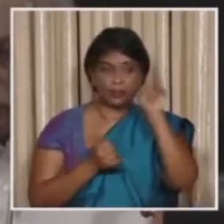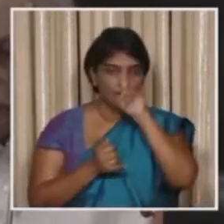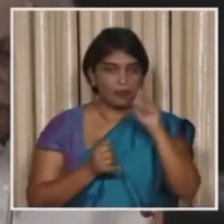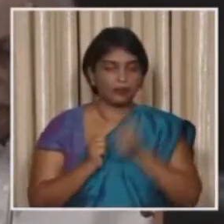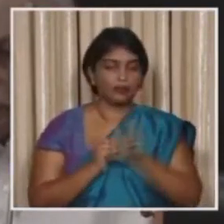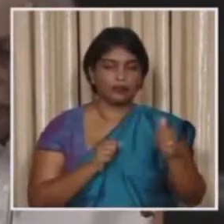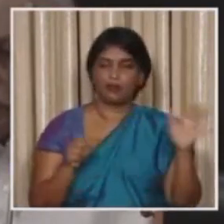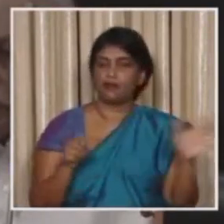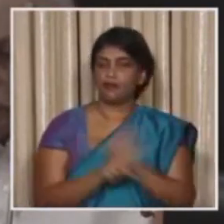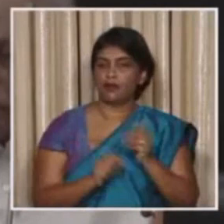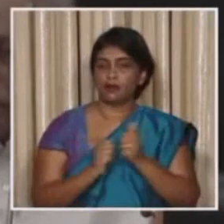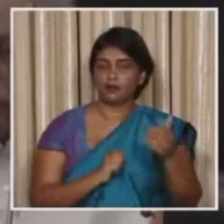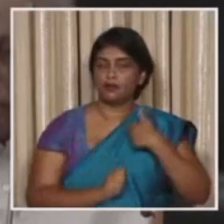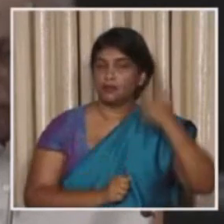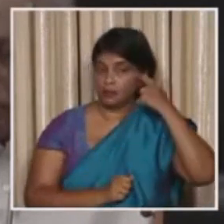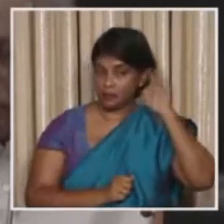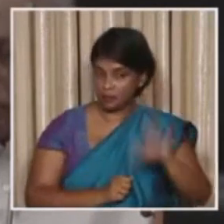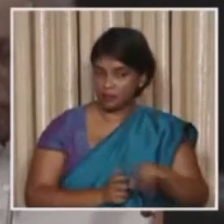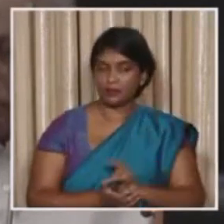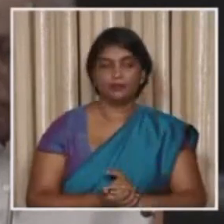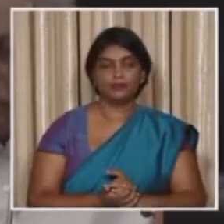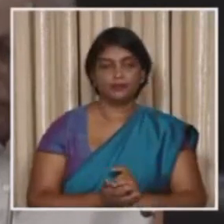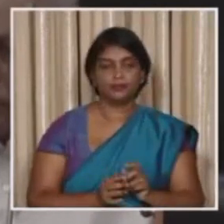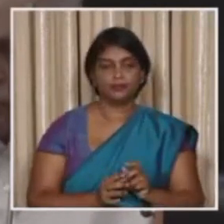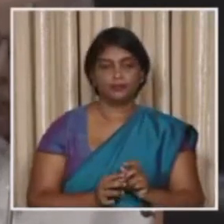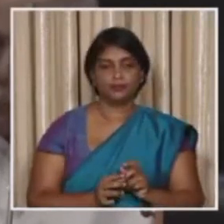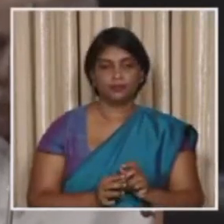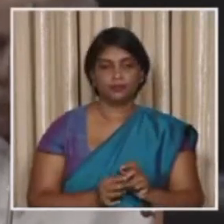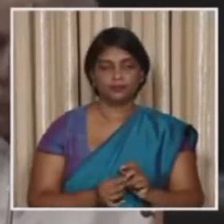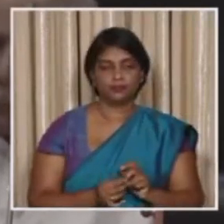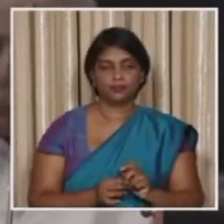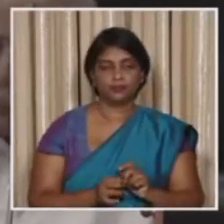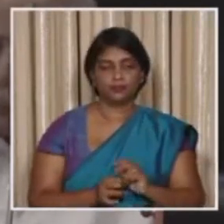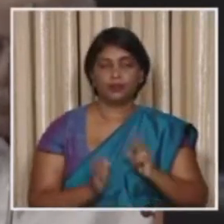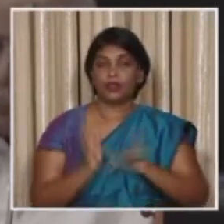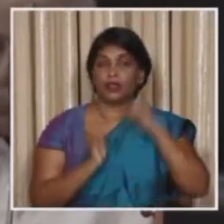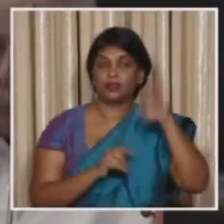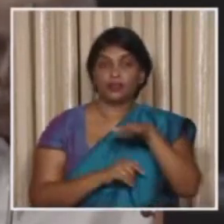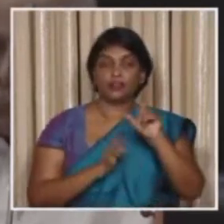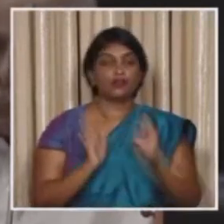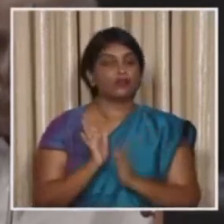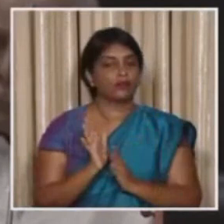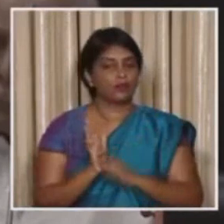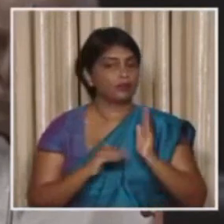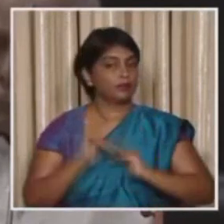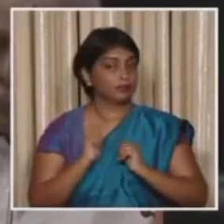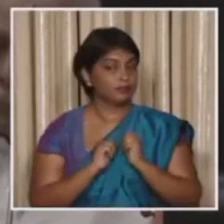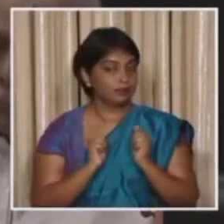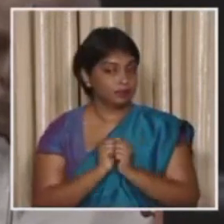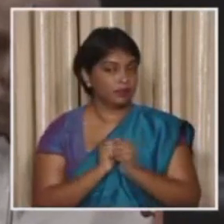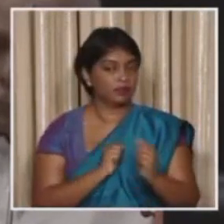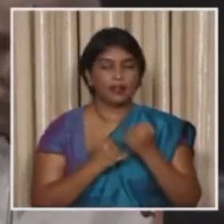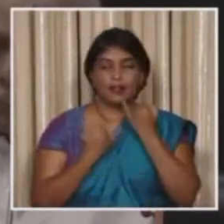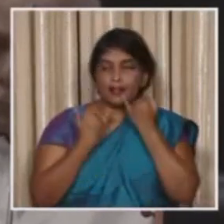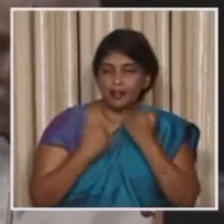For the NLC to be guided in their functions. The composition of the NLC would be amended to